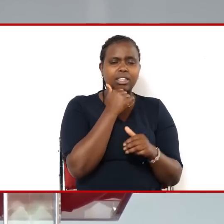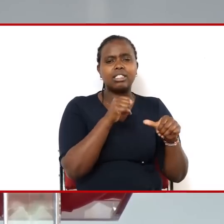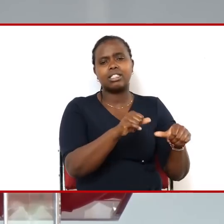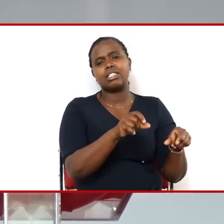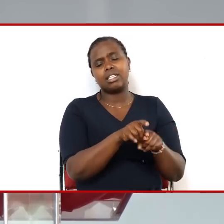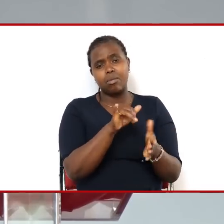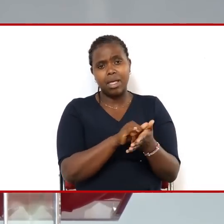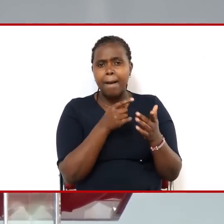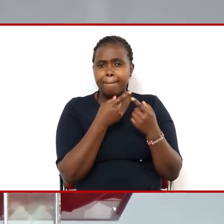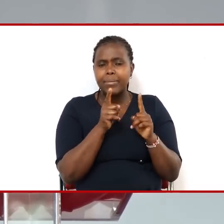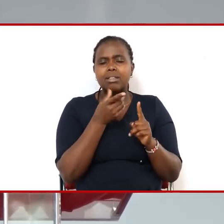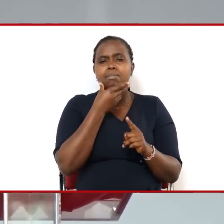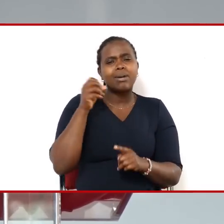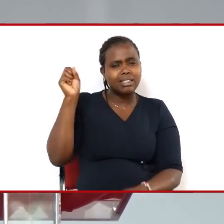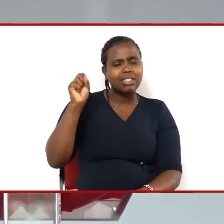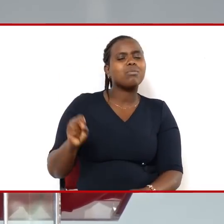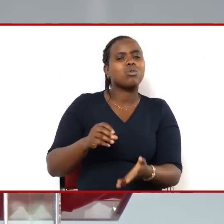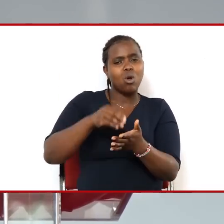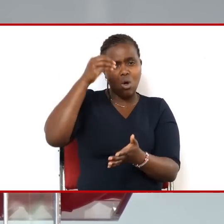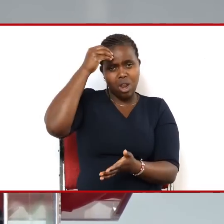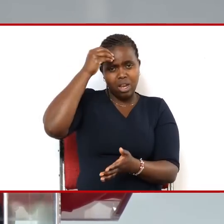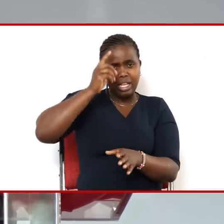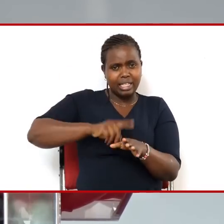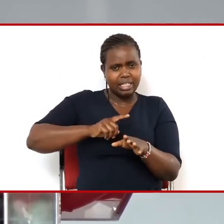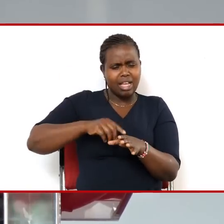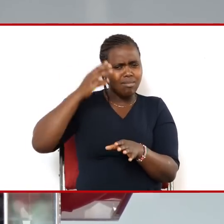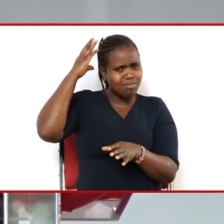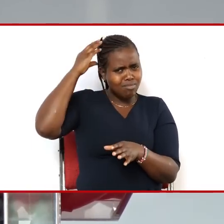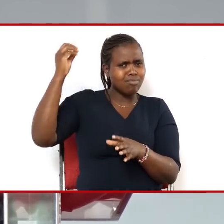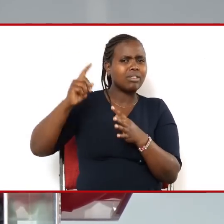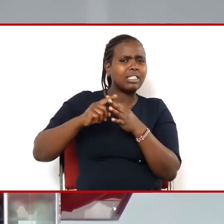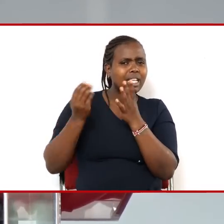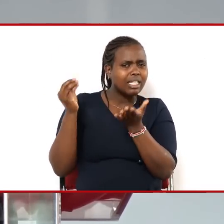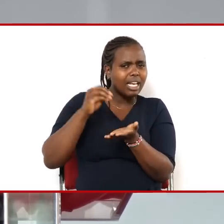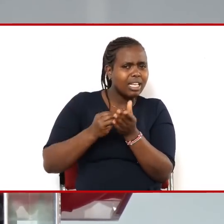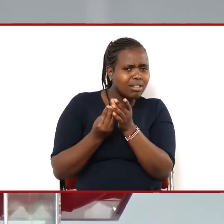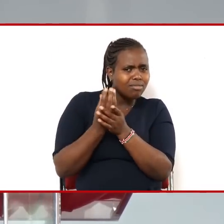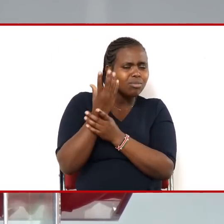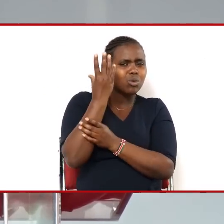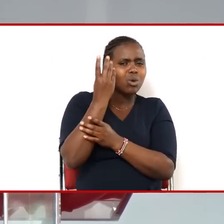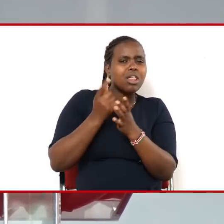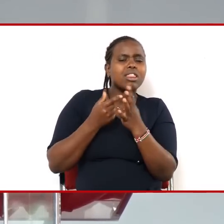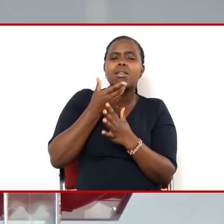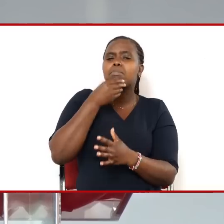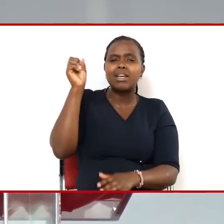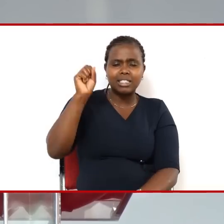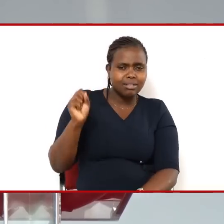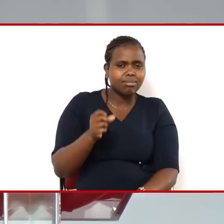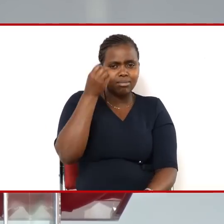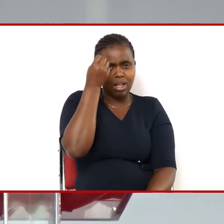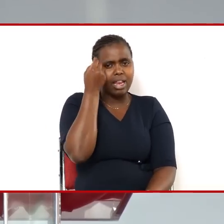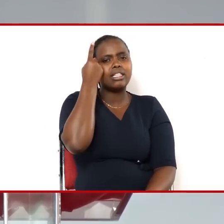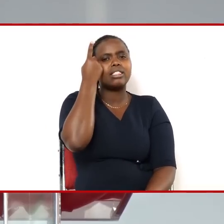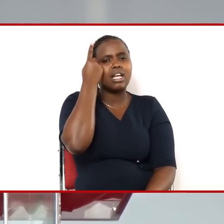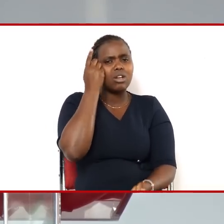that. But he learned. When his heir started to grow, he learned that it is